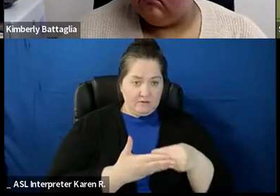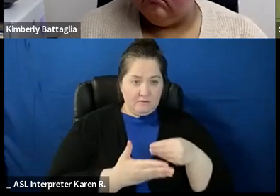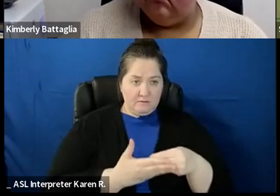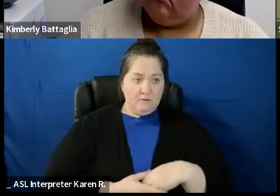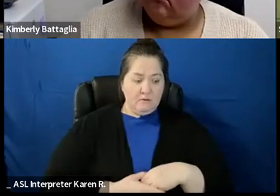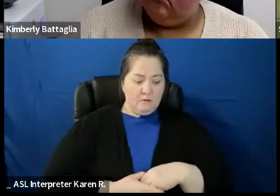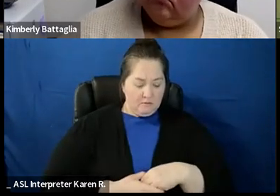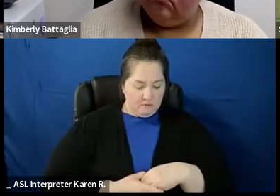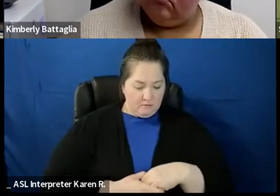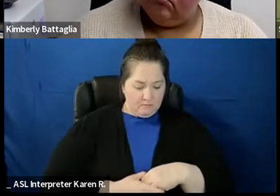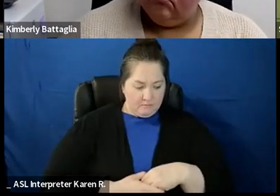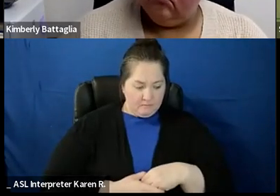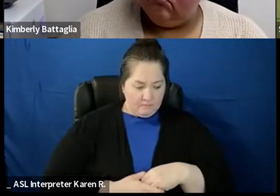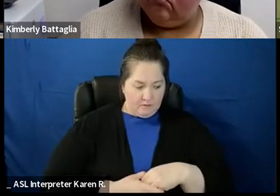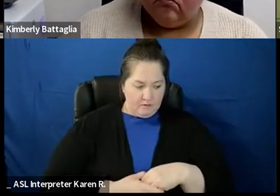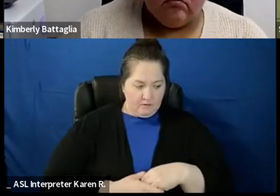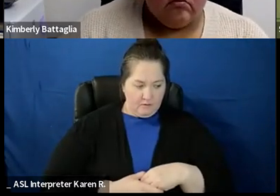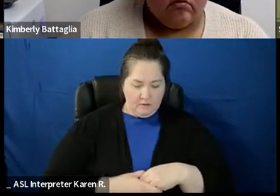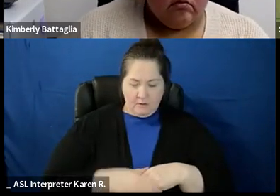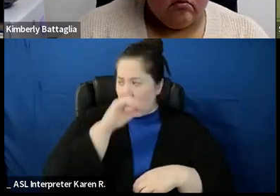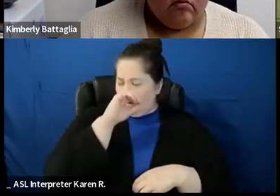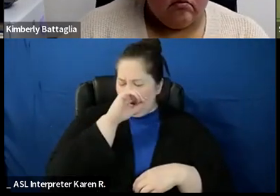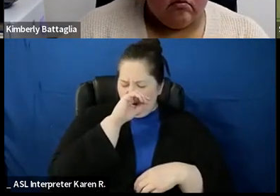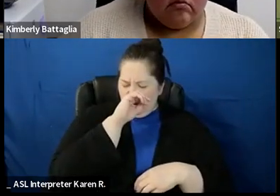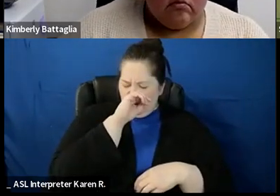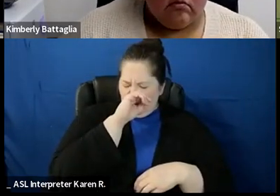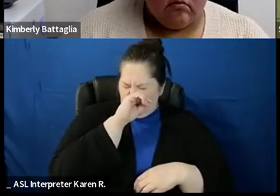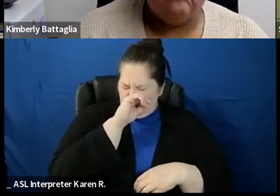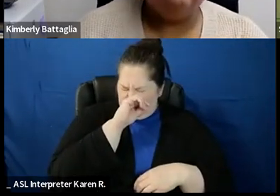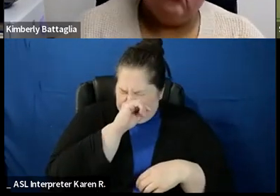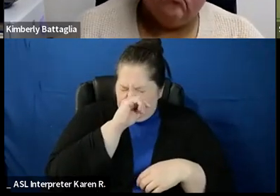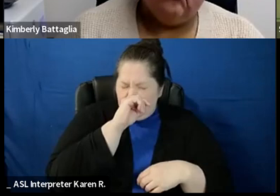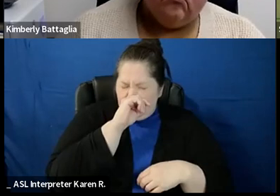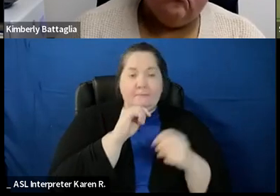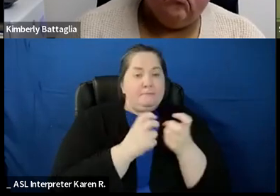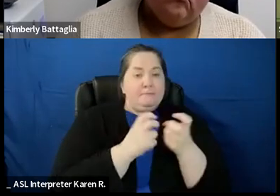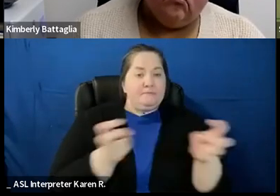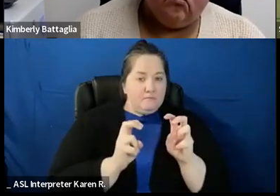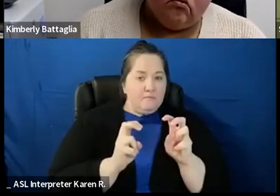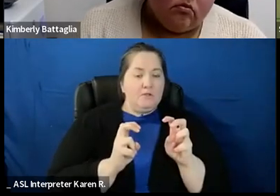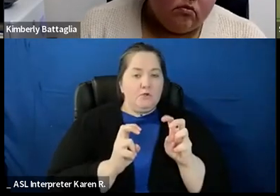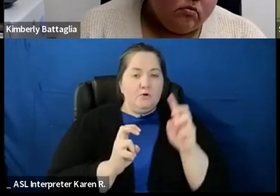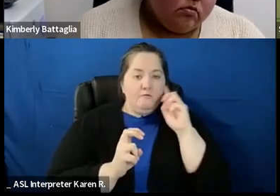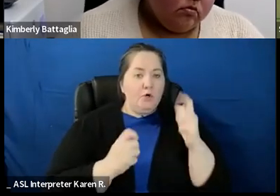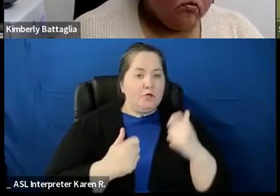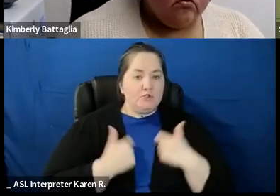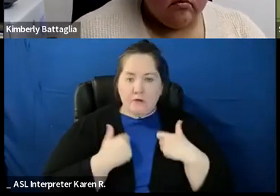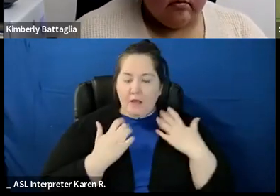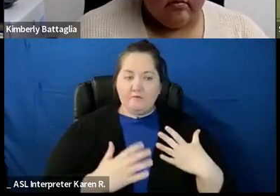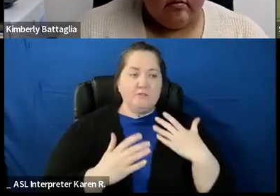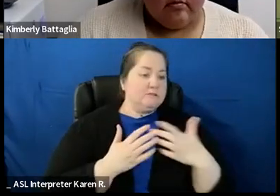One of the things that we did is we had a talking circle for survivors, and it didn't matter whether it was childhood, whether it